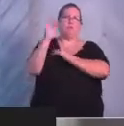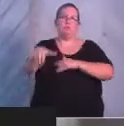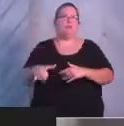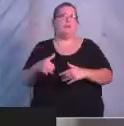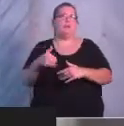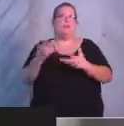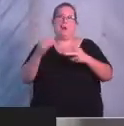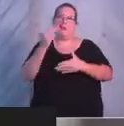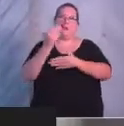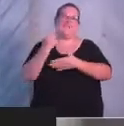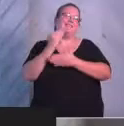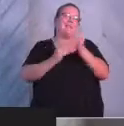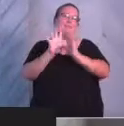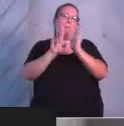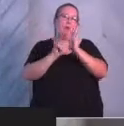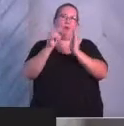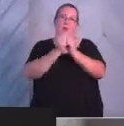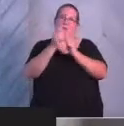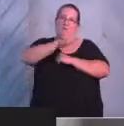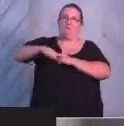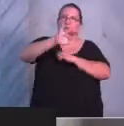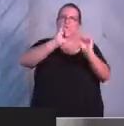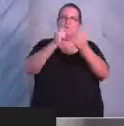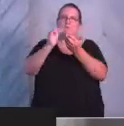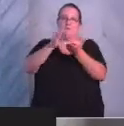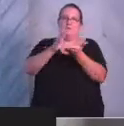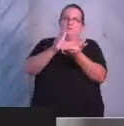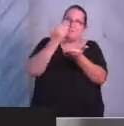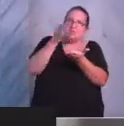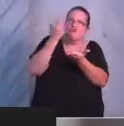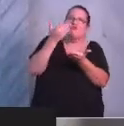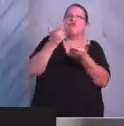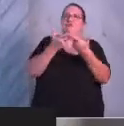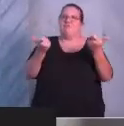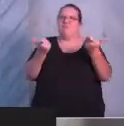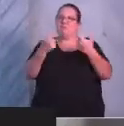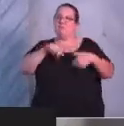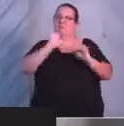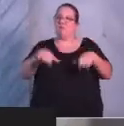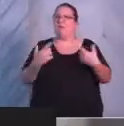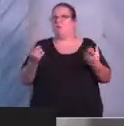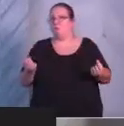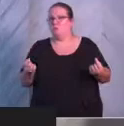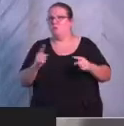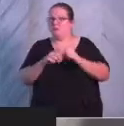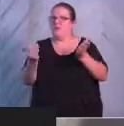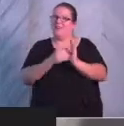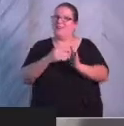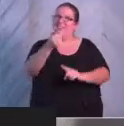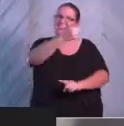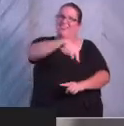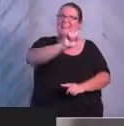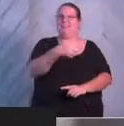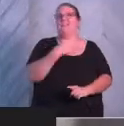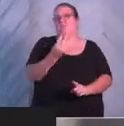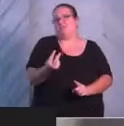of the background with those people and smudging and different things that we can do. But again, they need to have a voice.